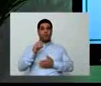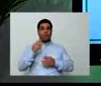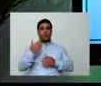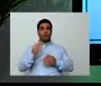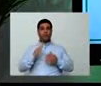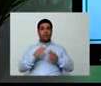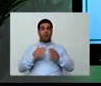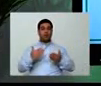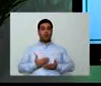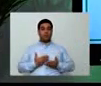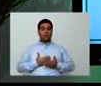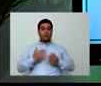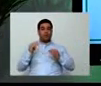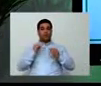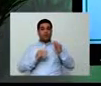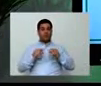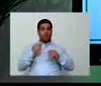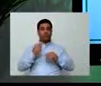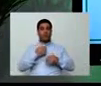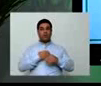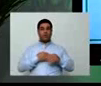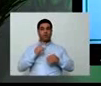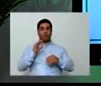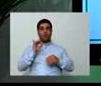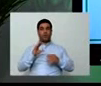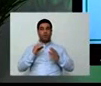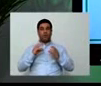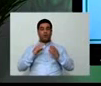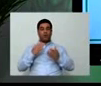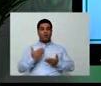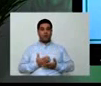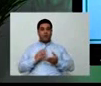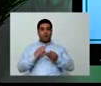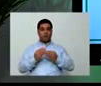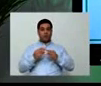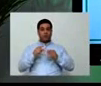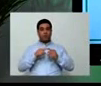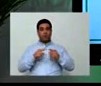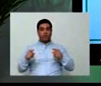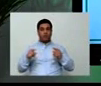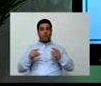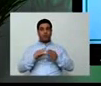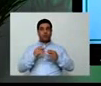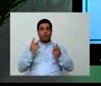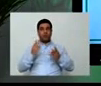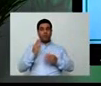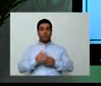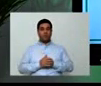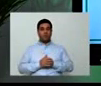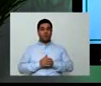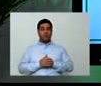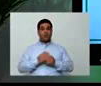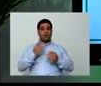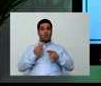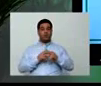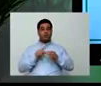sizlarga hayotning tuzilish darajalari, ularning asosiy komponentlari va hayotiy jadvallarni jarayonlarni jadvalga aks ettirishingiz kerak bo'ladi. Demak,